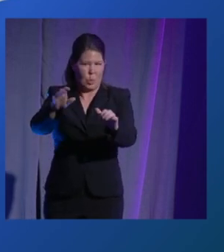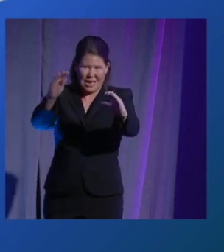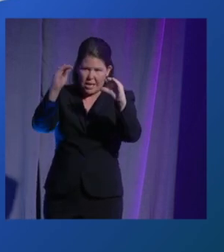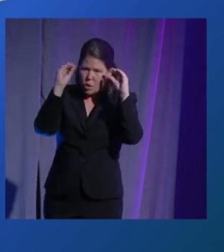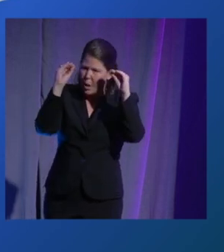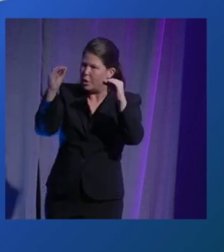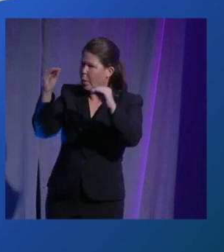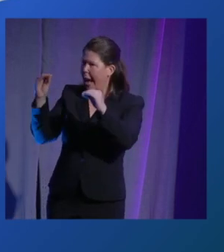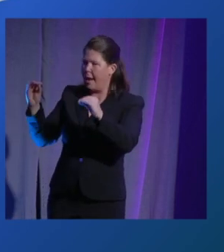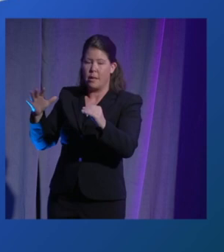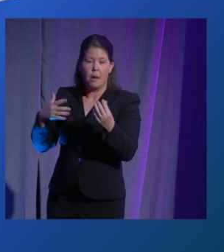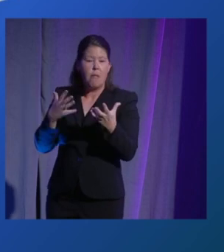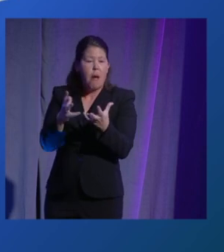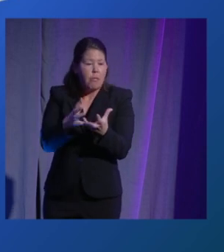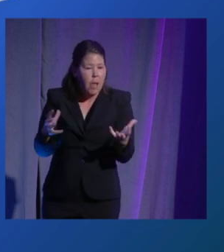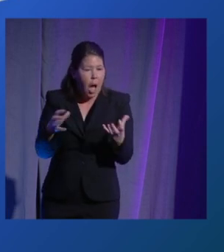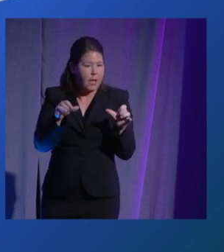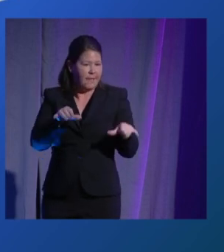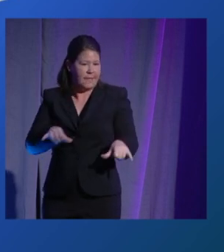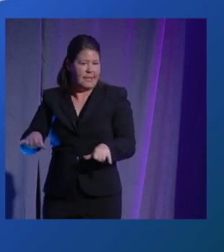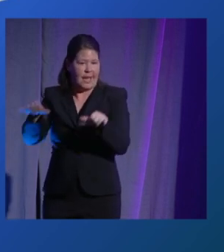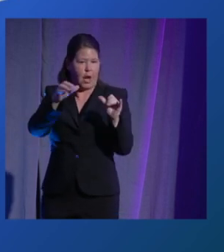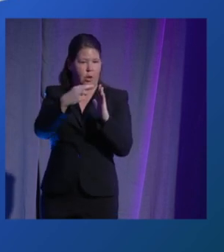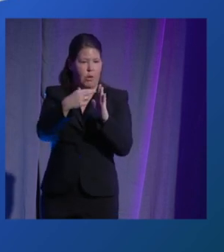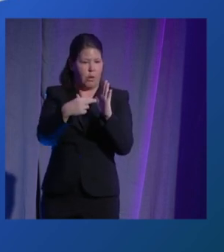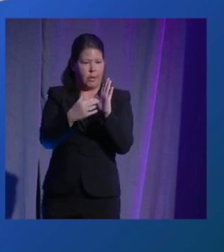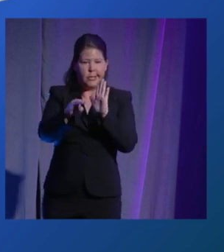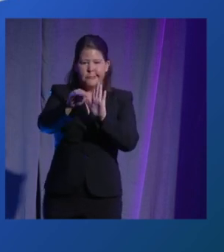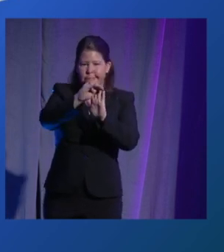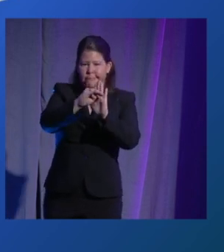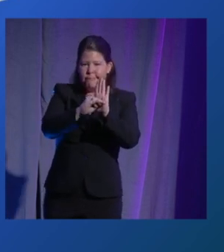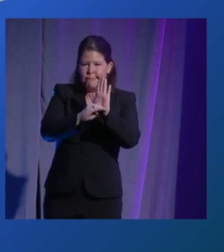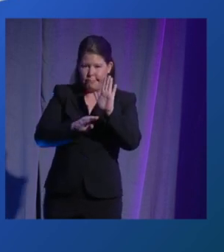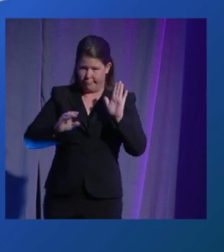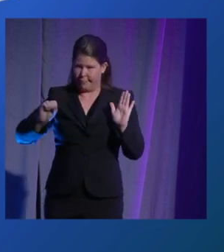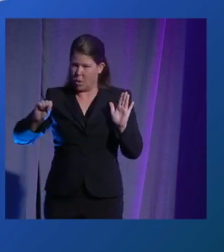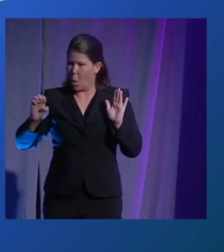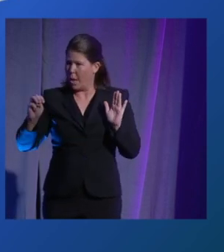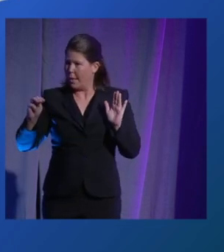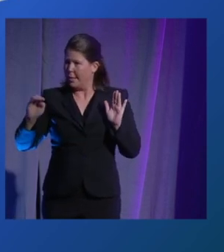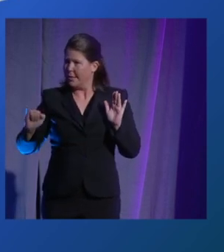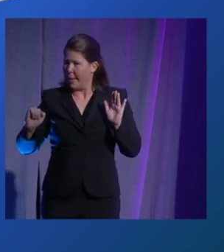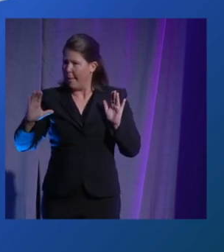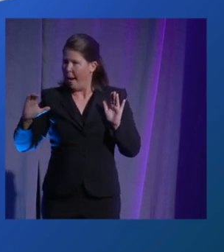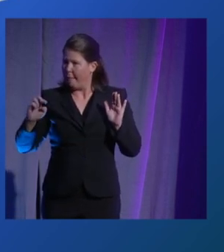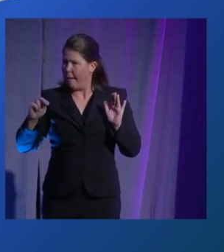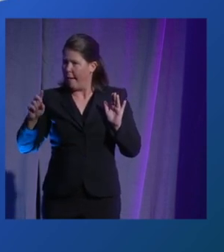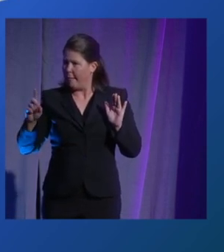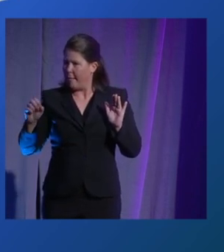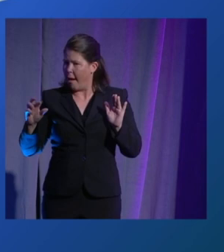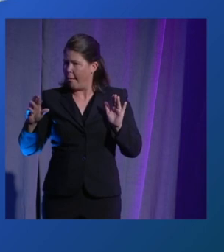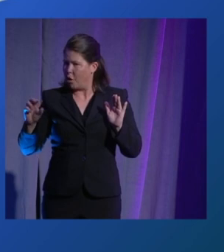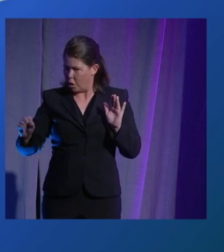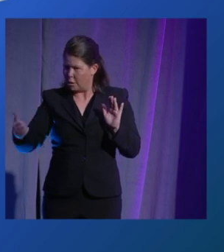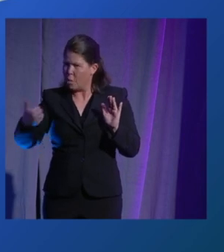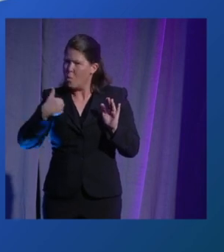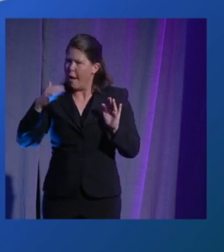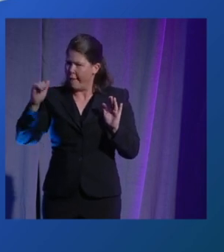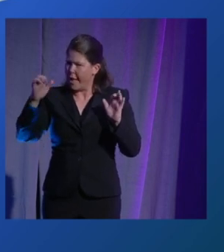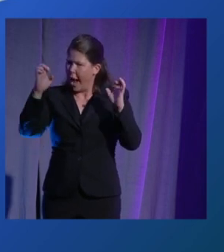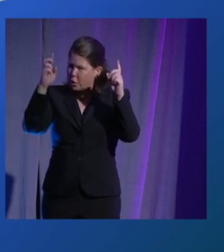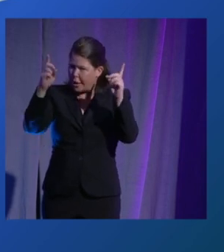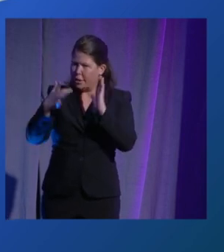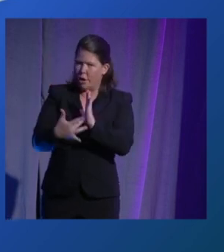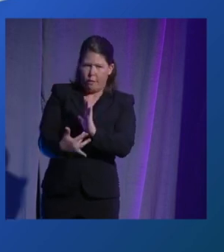work going on in Industry I'm proud to say the semiconductor industry Association technology for good is an initiative that we have but the